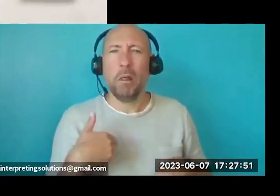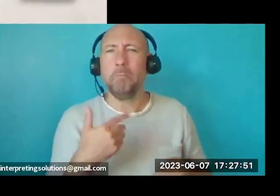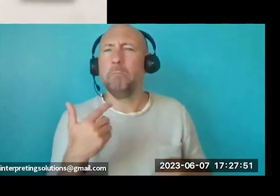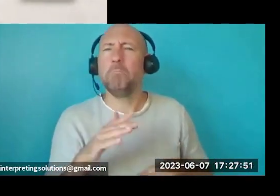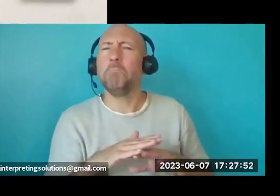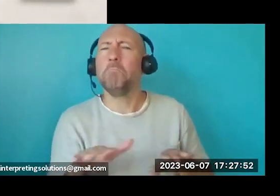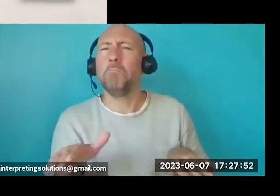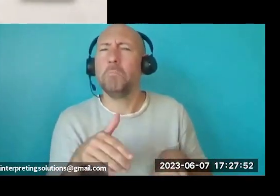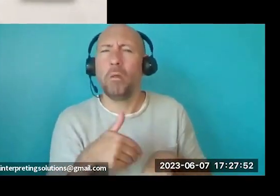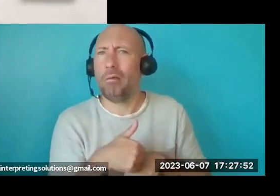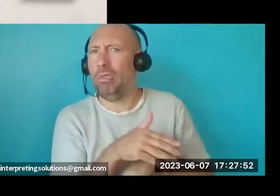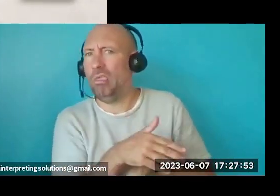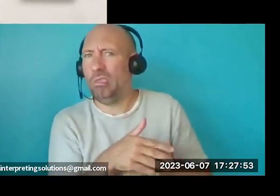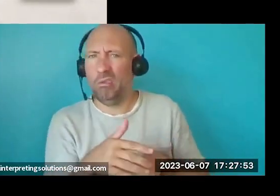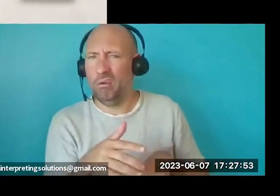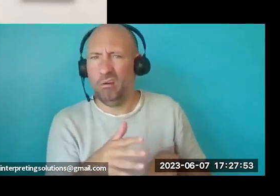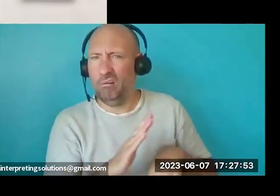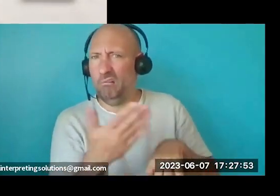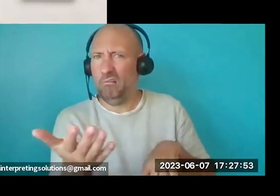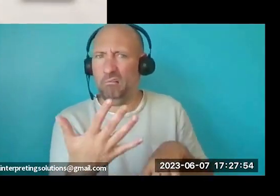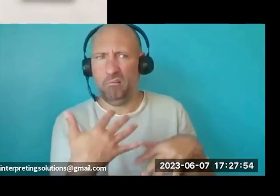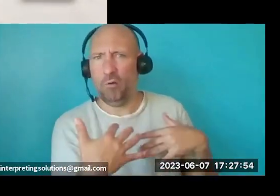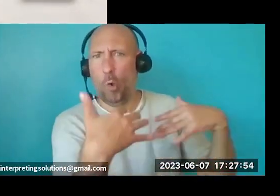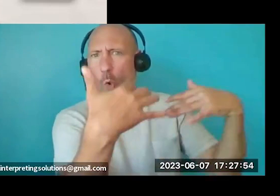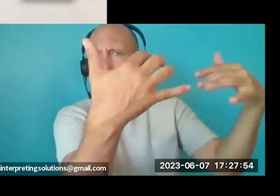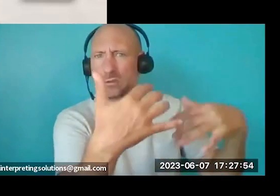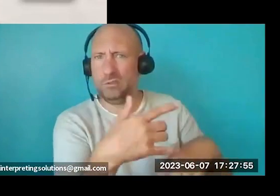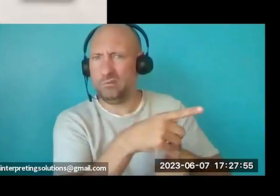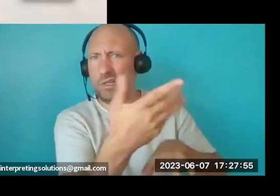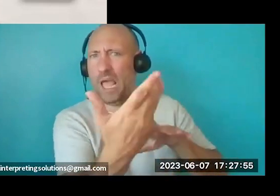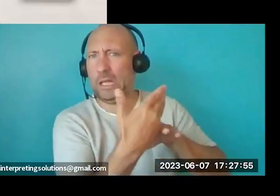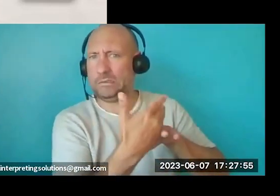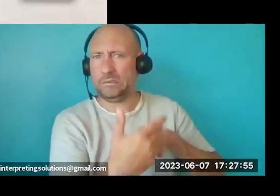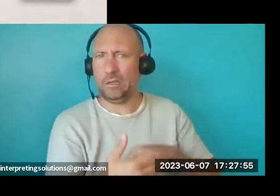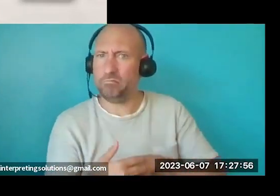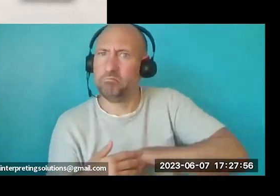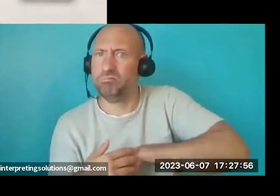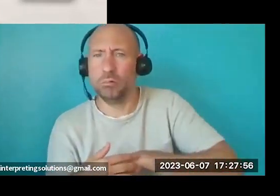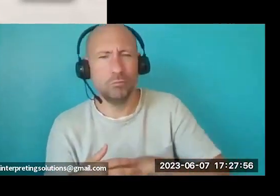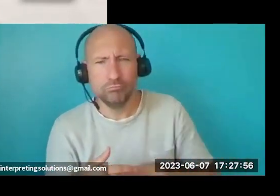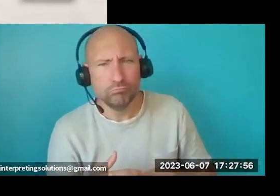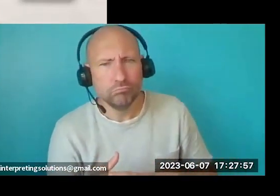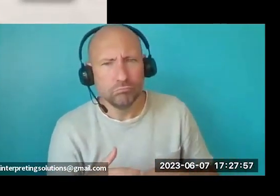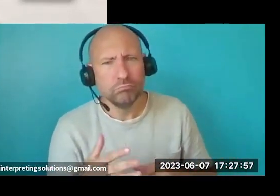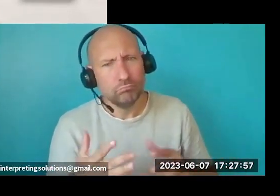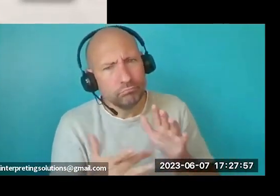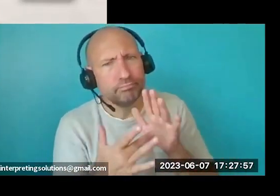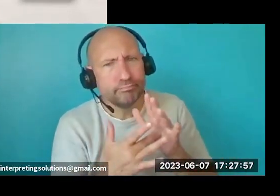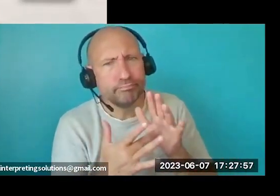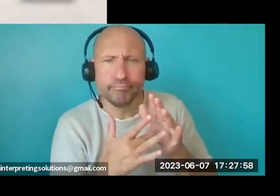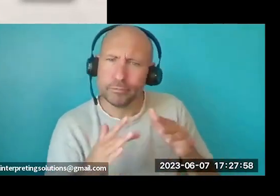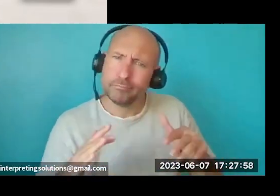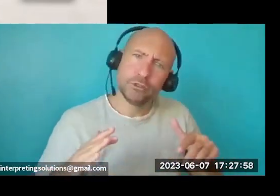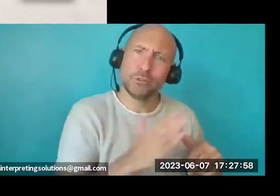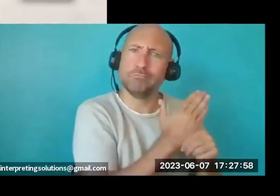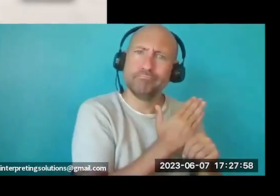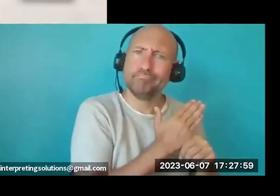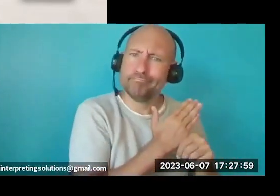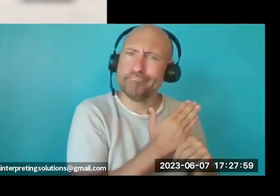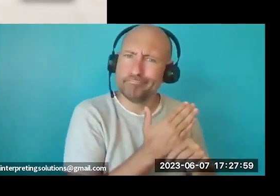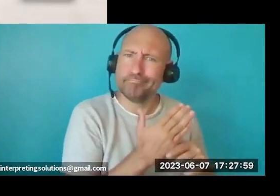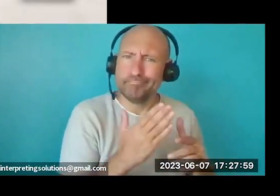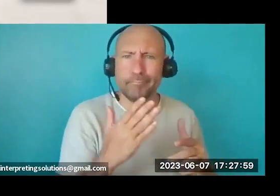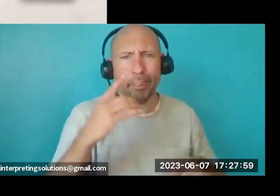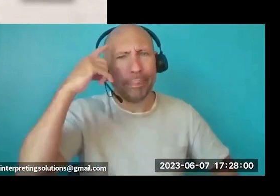is thought about right at the end of a process when the choreography or the work is already made,